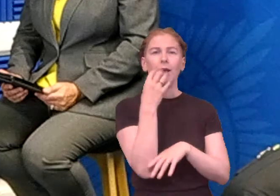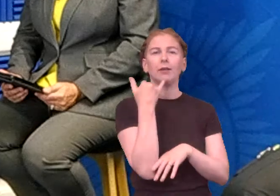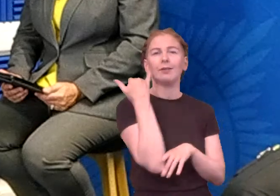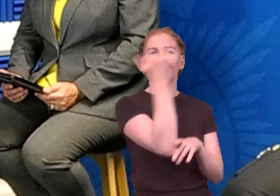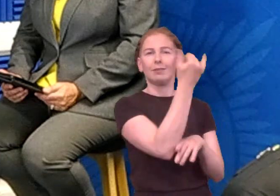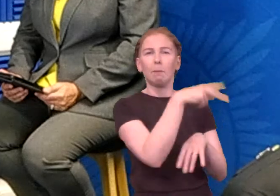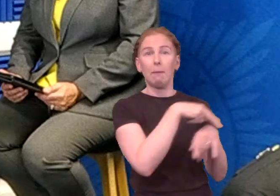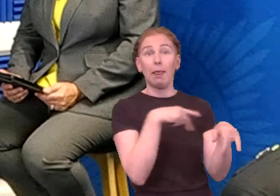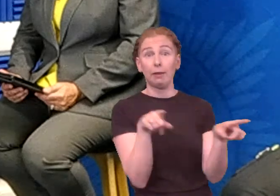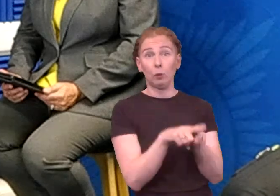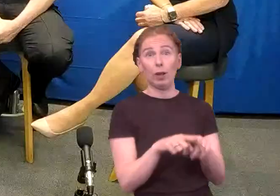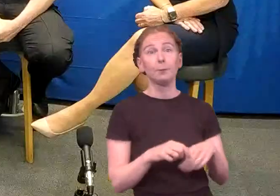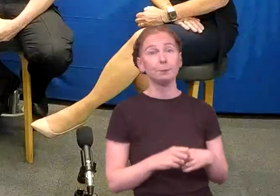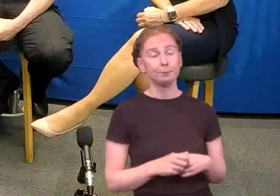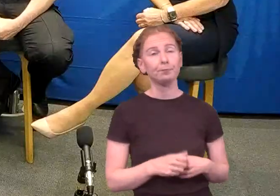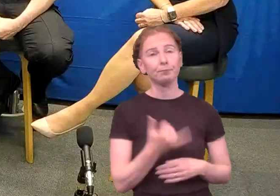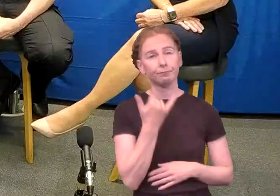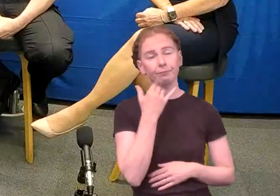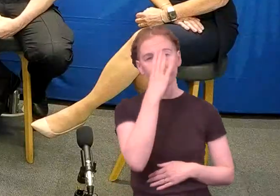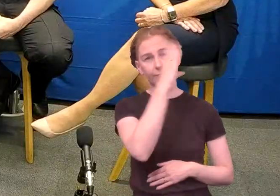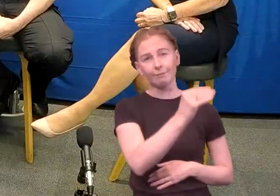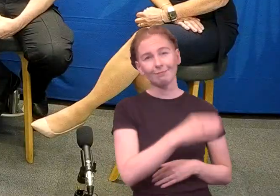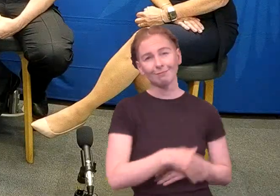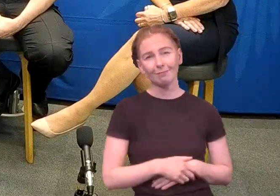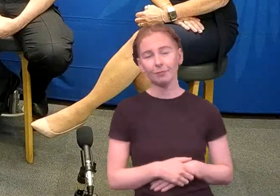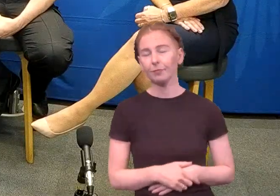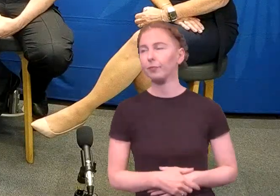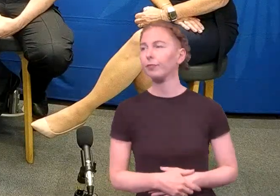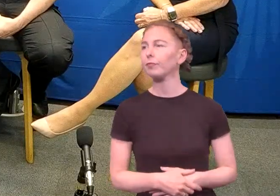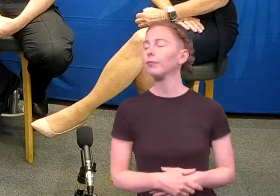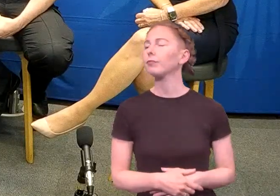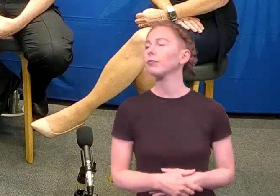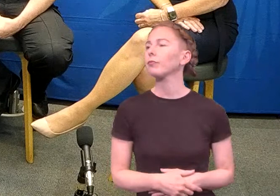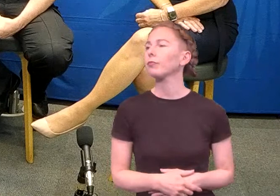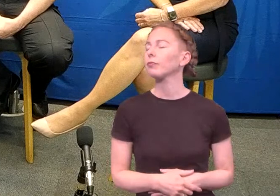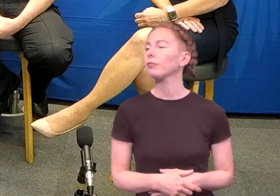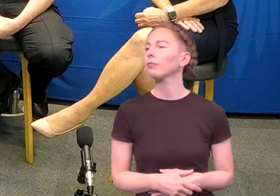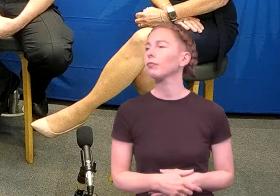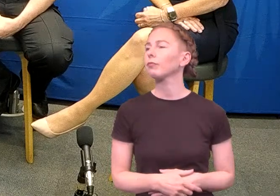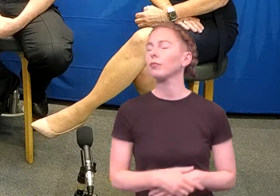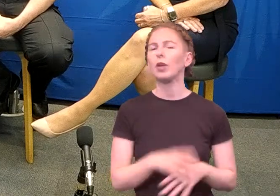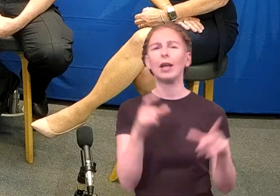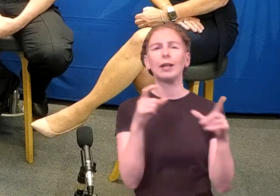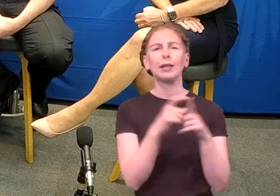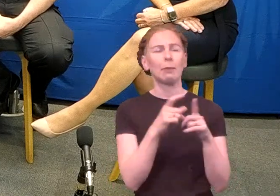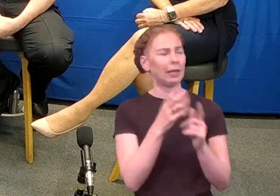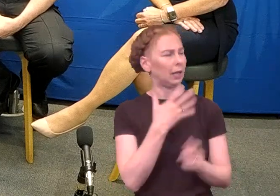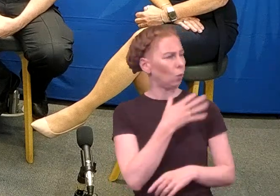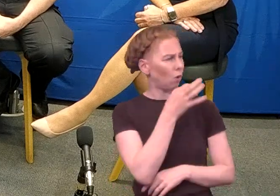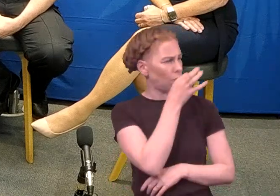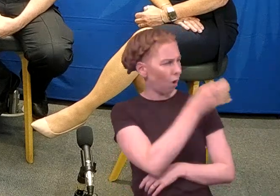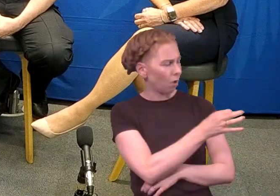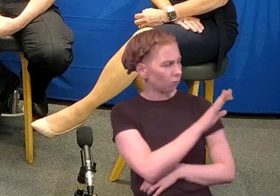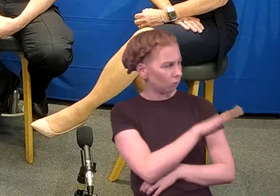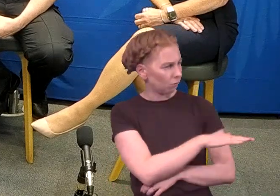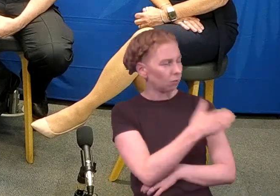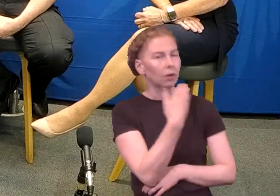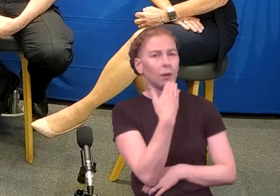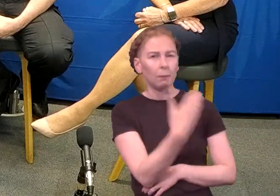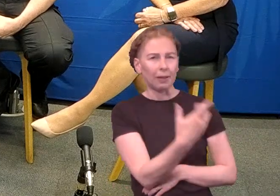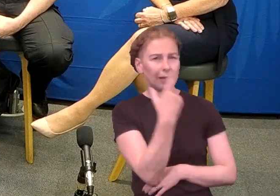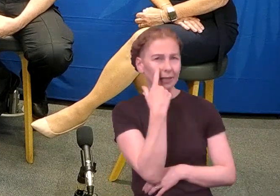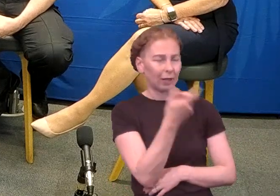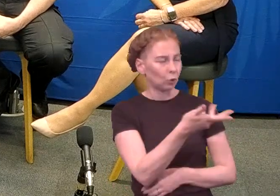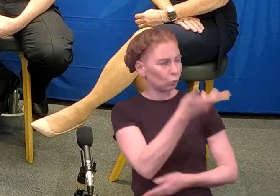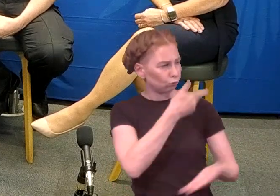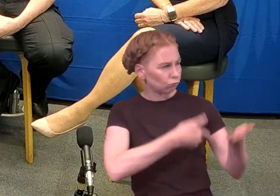translation. Okay, thank you. So Debbie, I just wanted to ask you, could you tell us a little bit more about how,